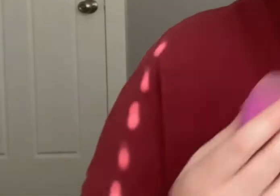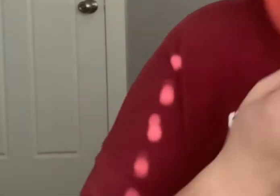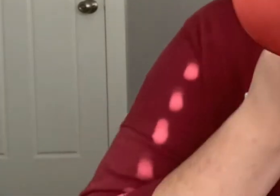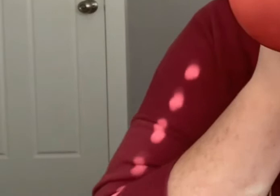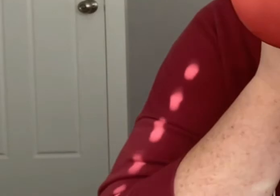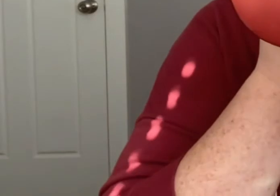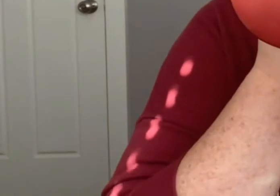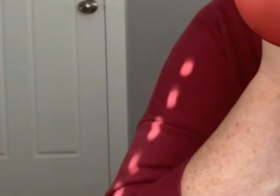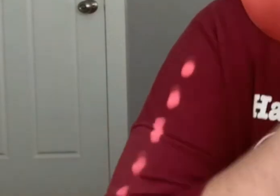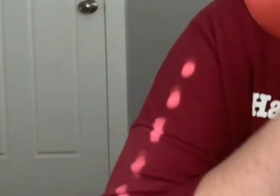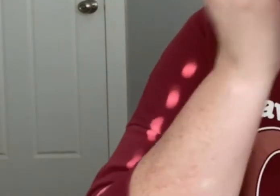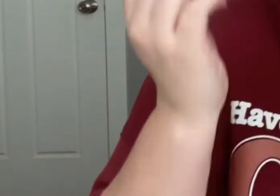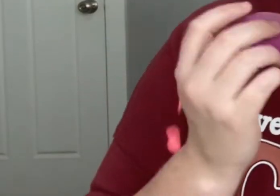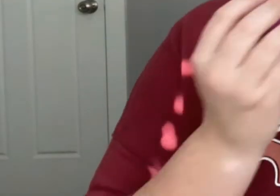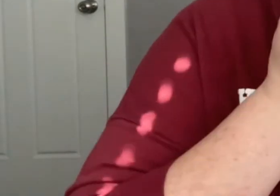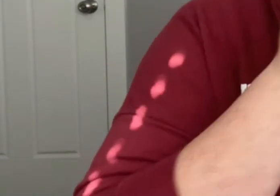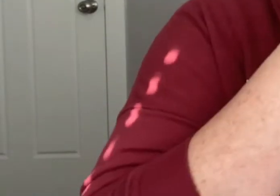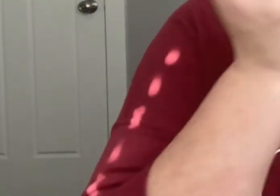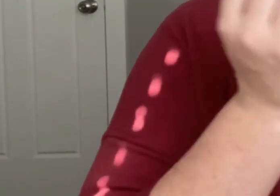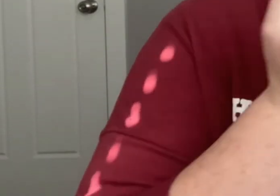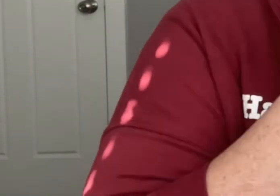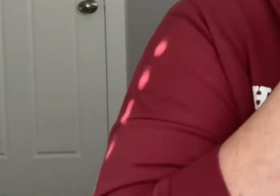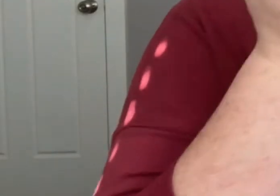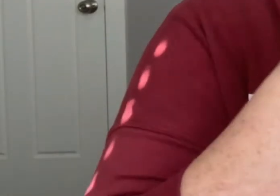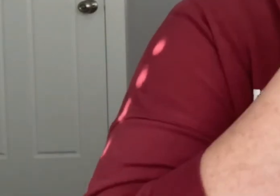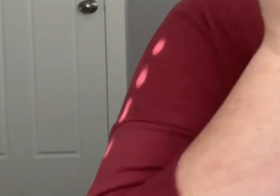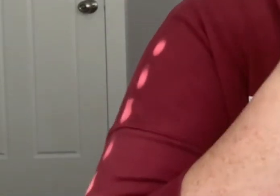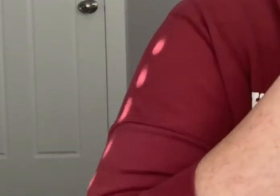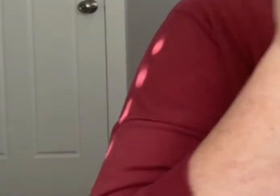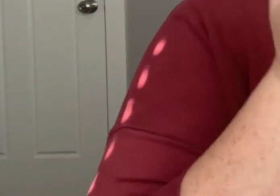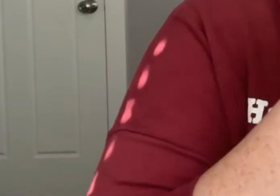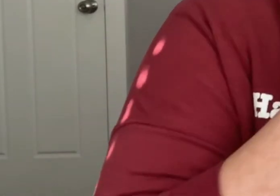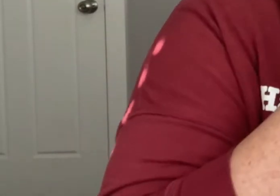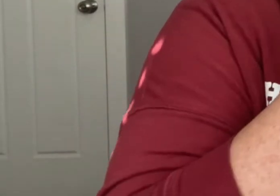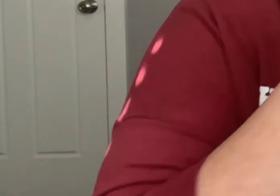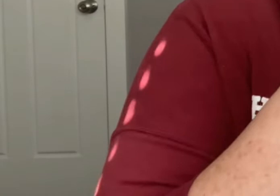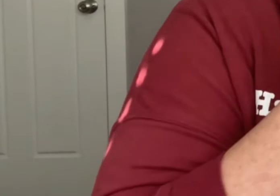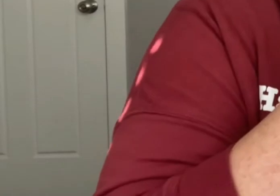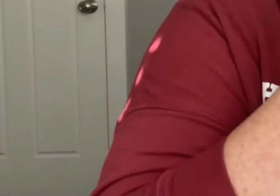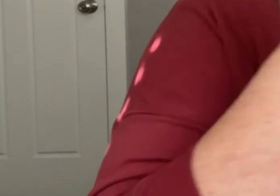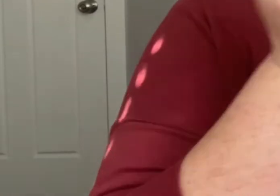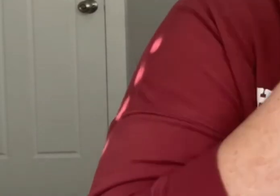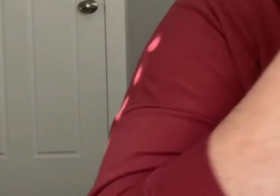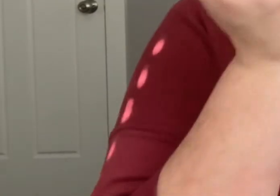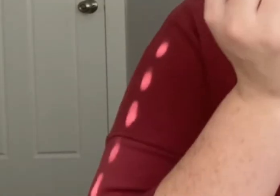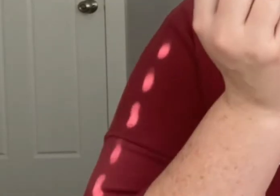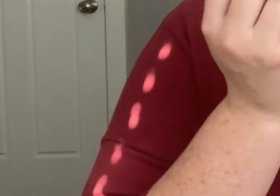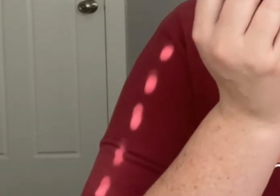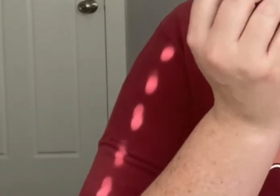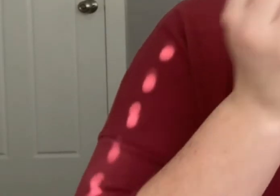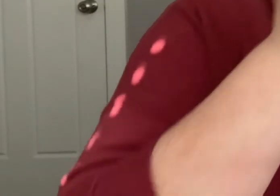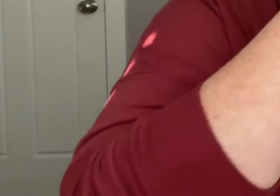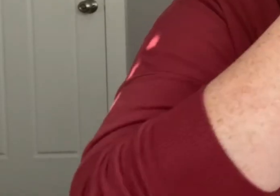skin on my nose. I am gonna see if I can build up a little bit of the coverage on my cheeks